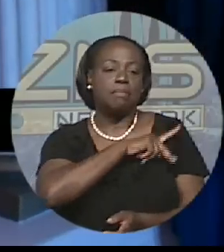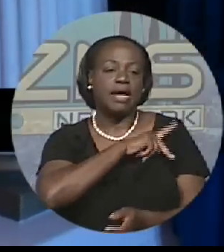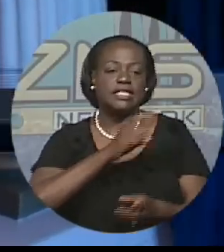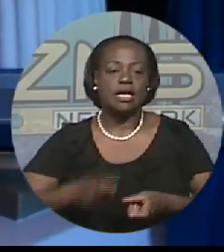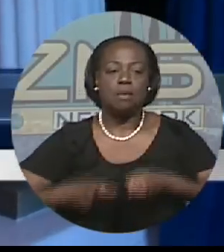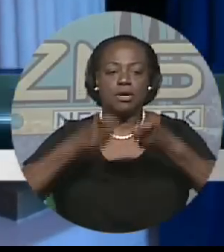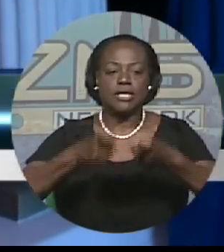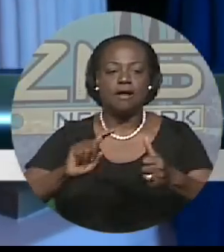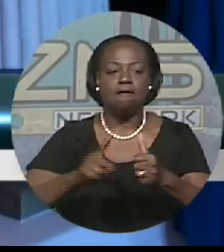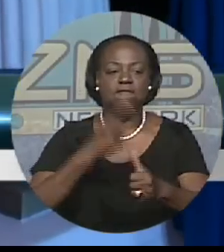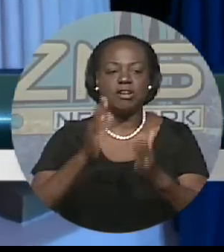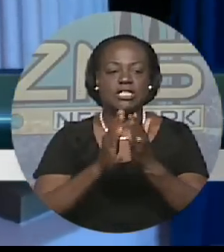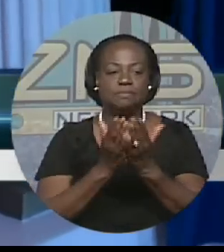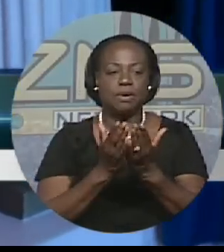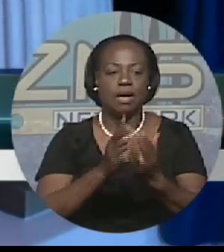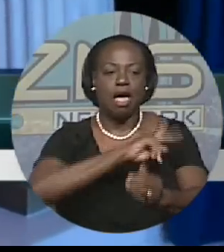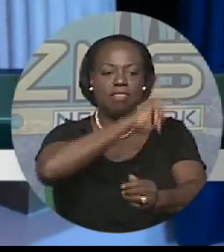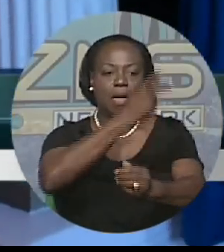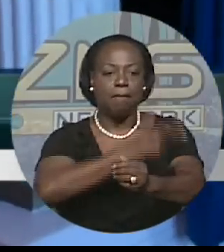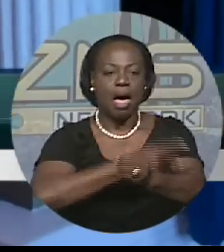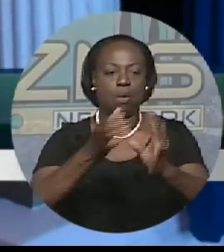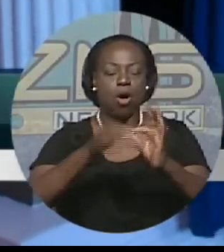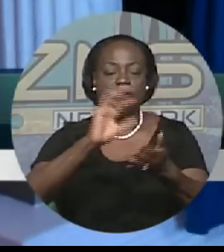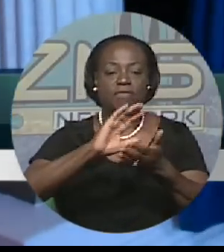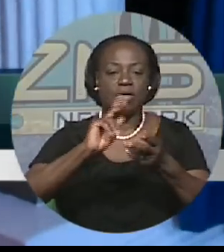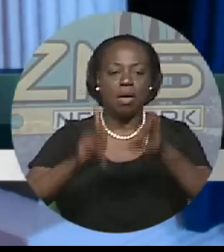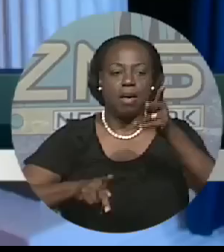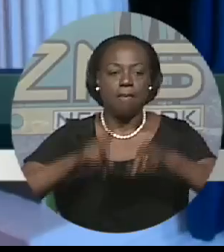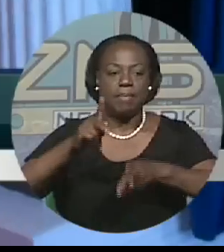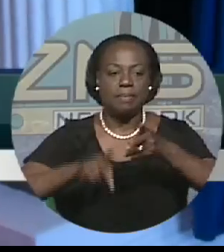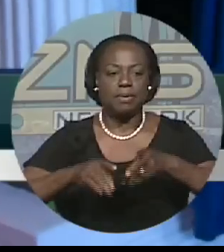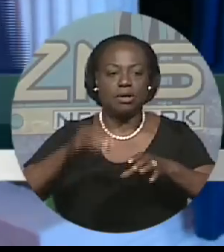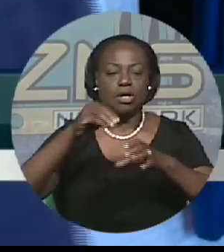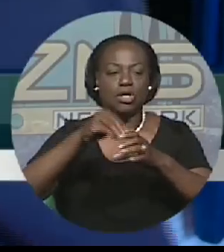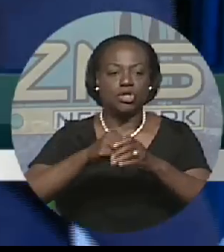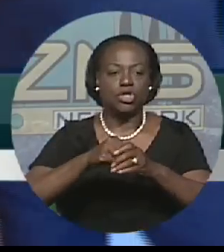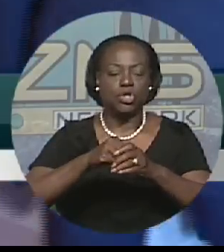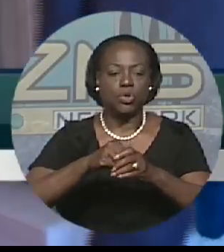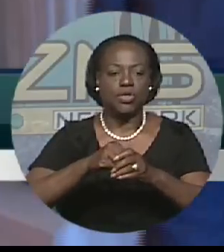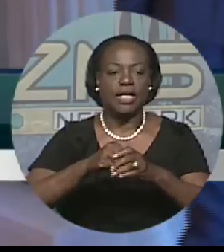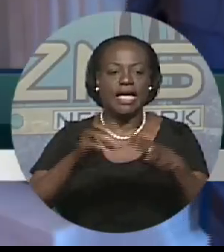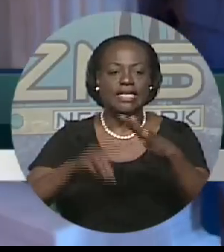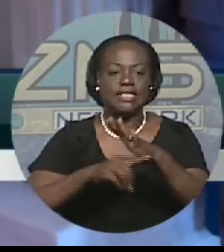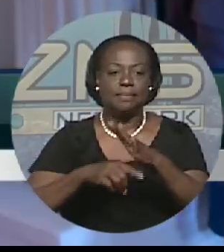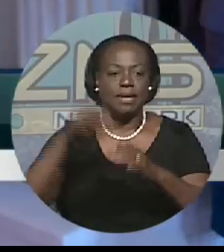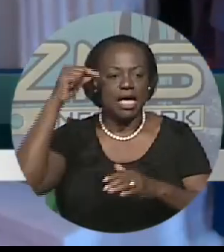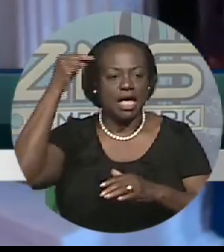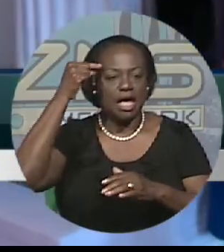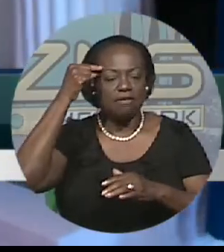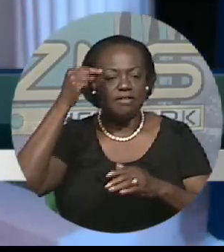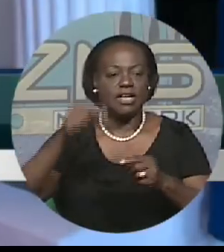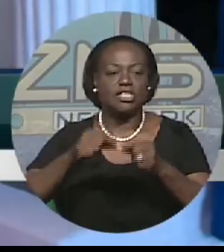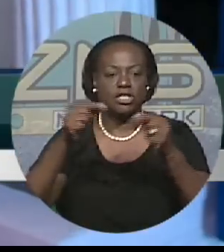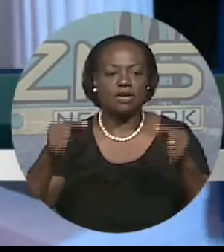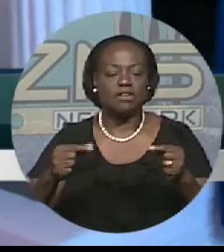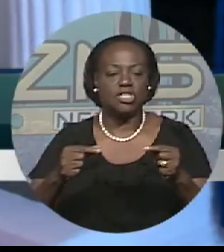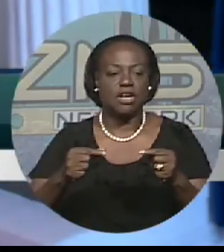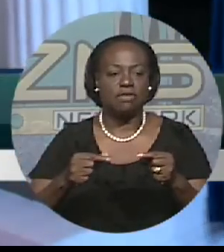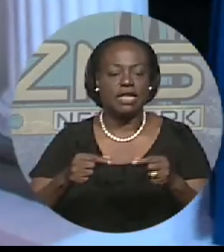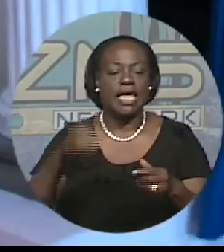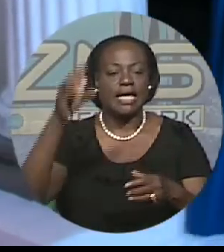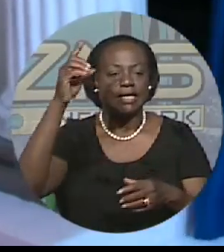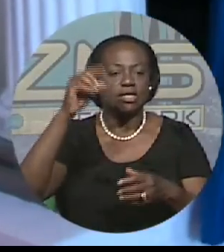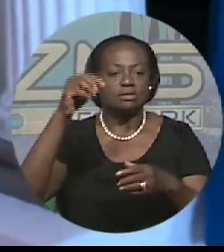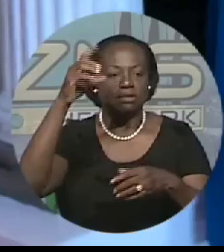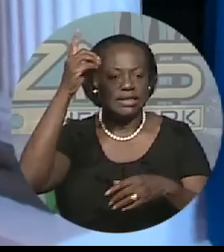her first book entitled The Power of the People to Deputy Governor General Dame Marguerite Pindling at Government House. The Cat Island native wrote the